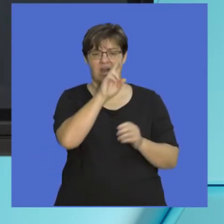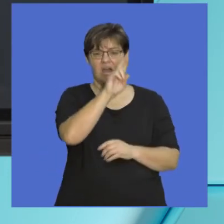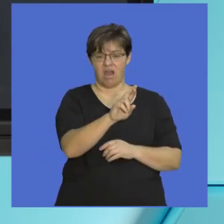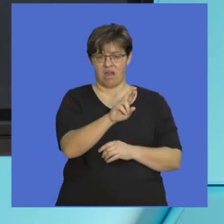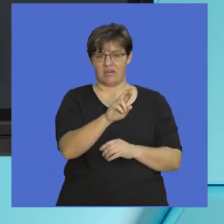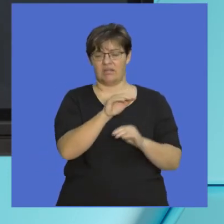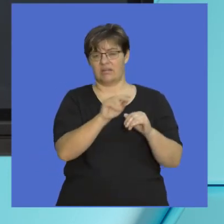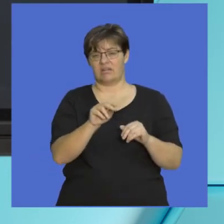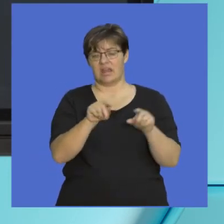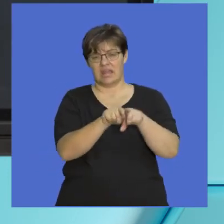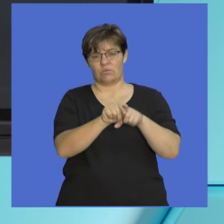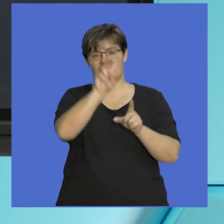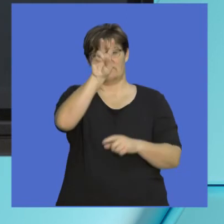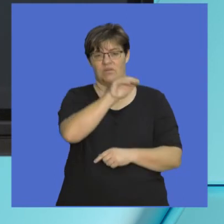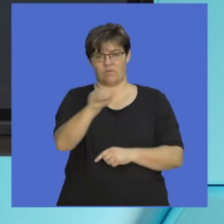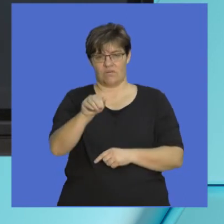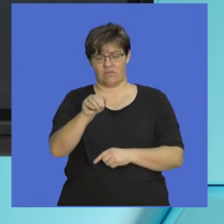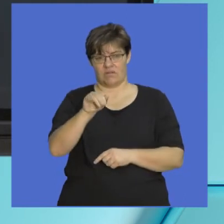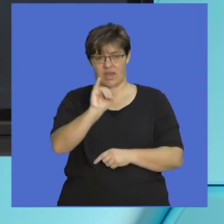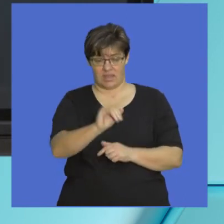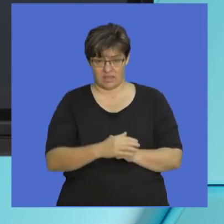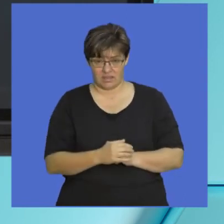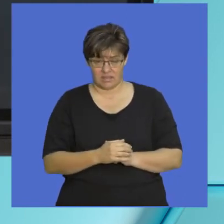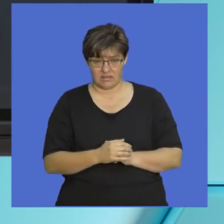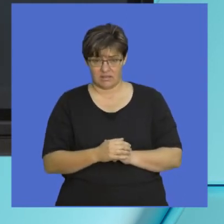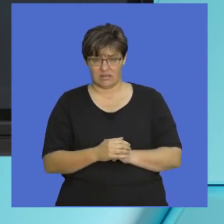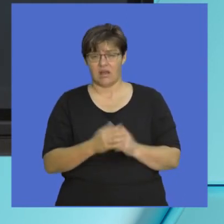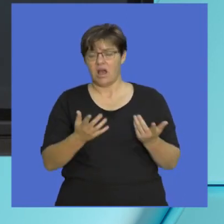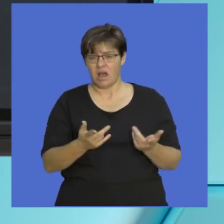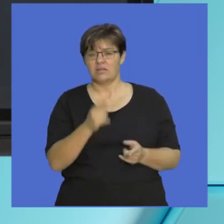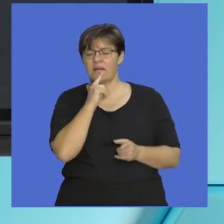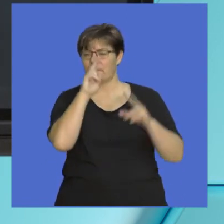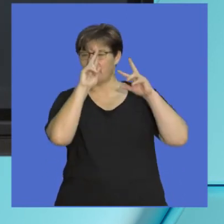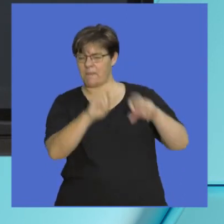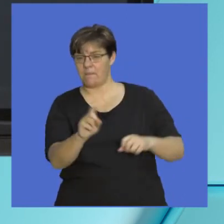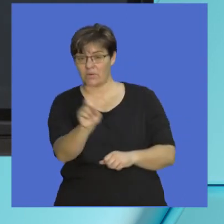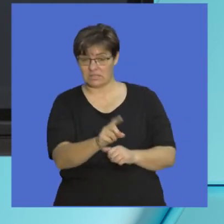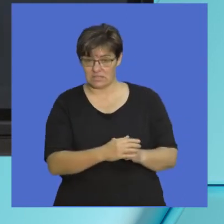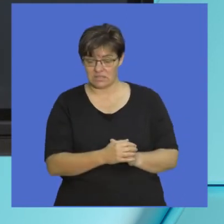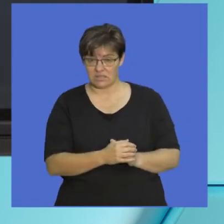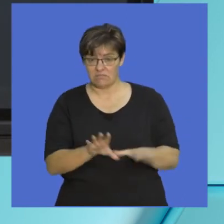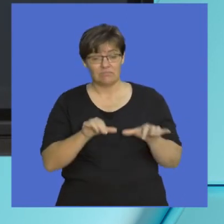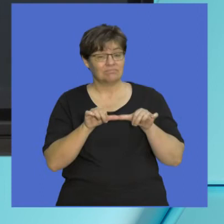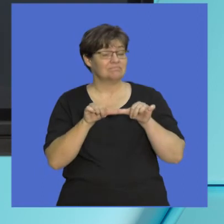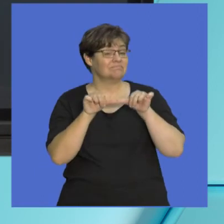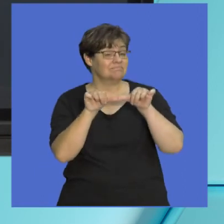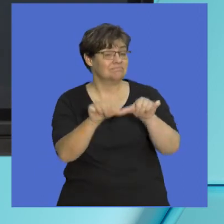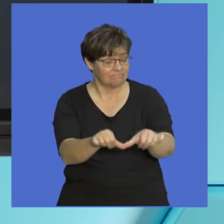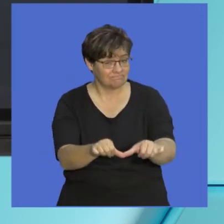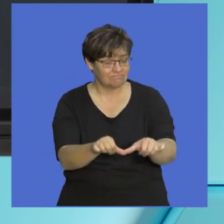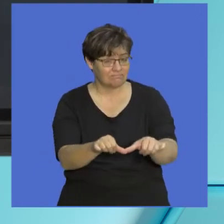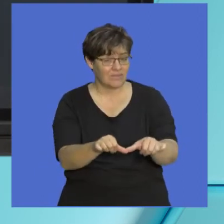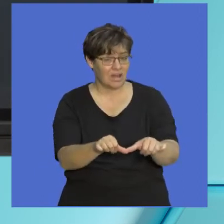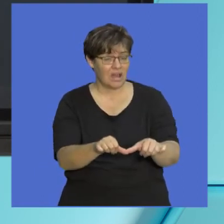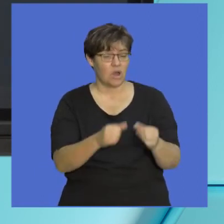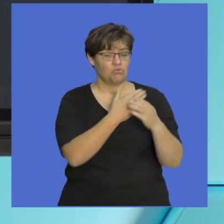the mathematical equation, R is equals to V over I. But the main idea about the simulation that we just explored is that as long